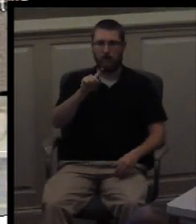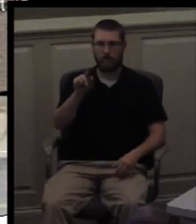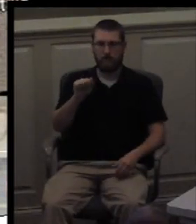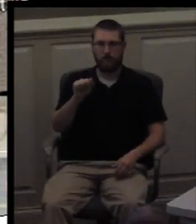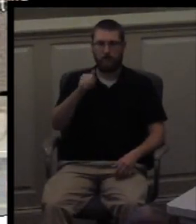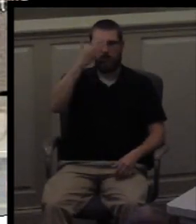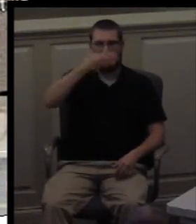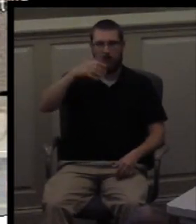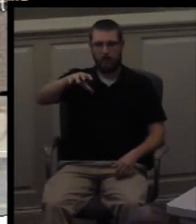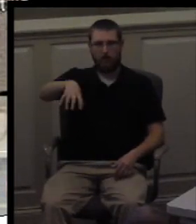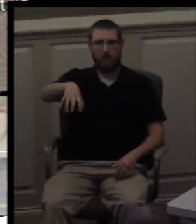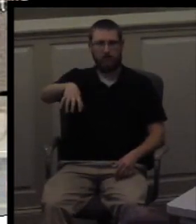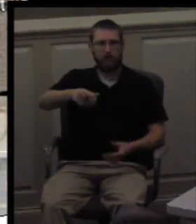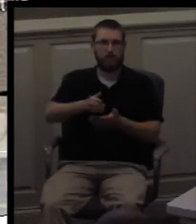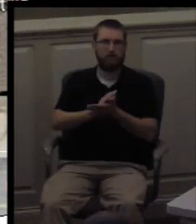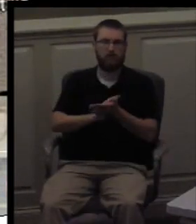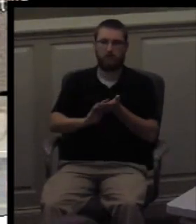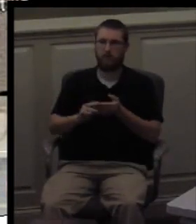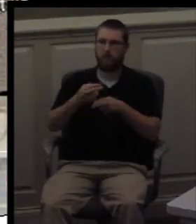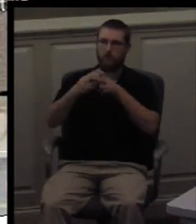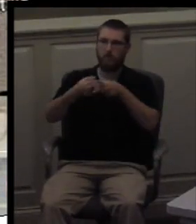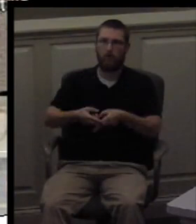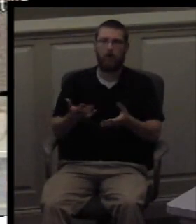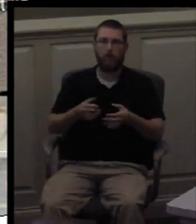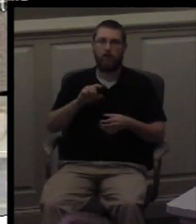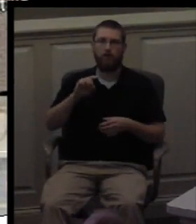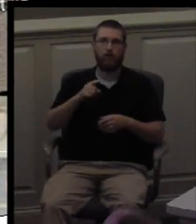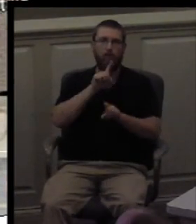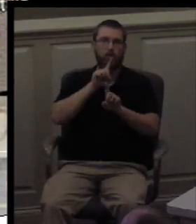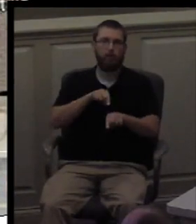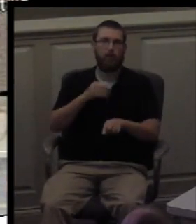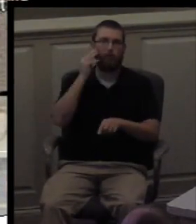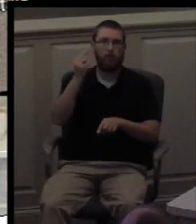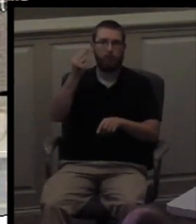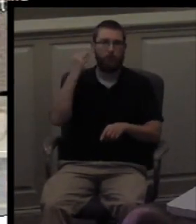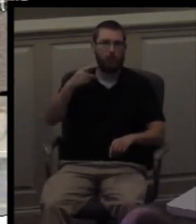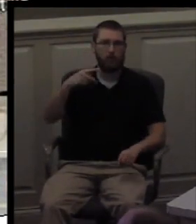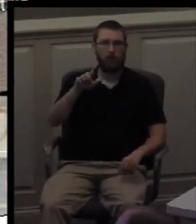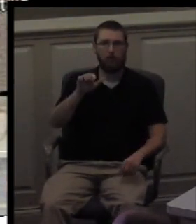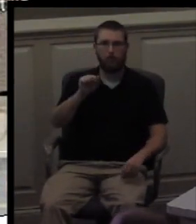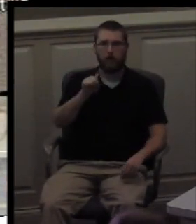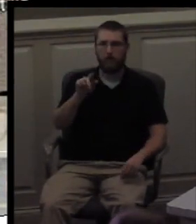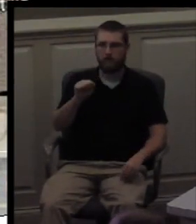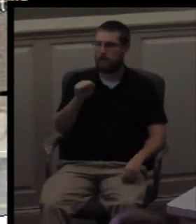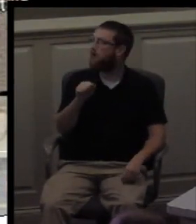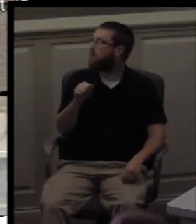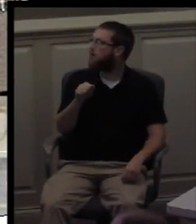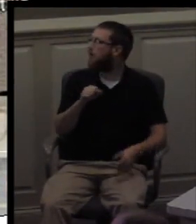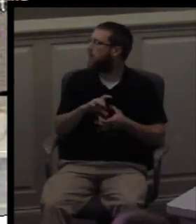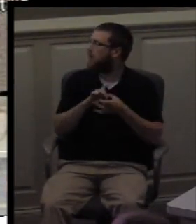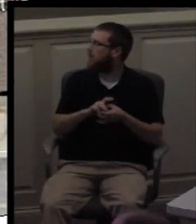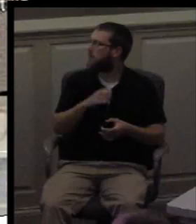front here, which we're calling this the First Responders Memorial Plaza. It's linked